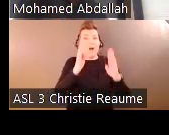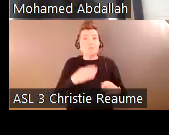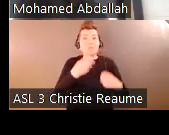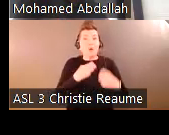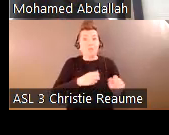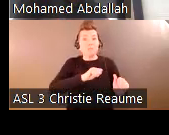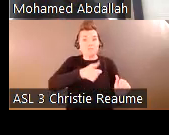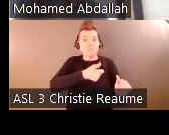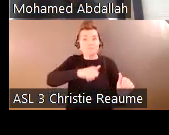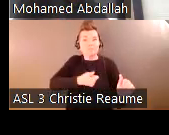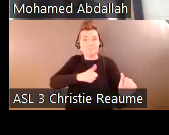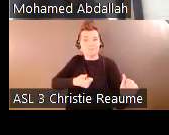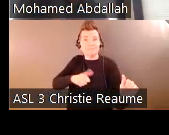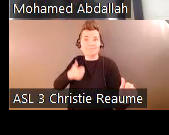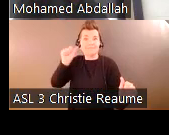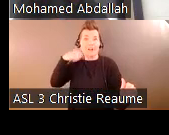first place.